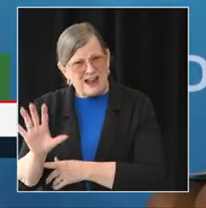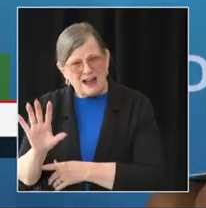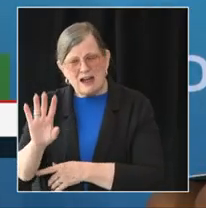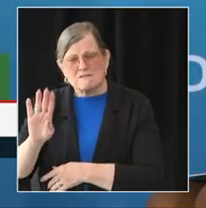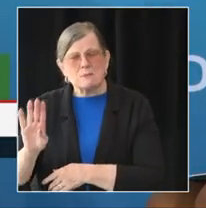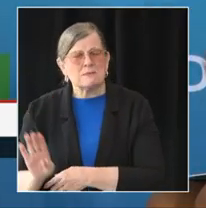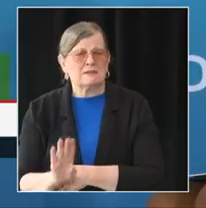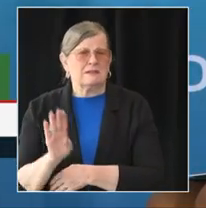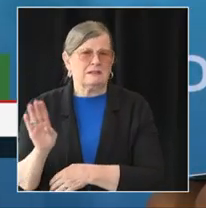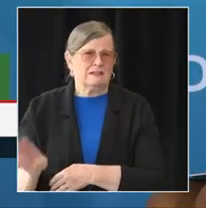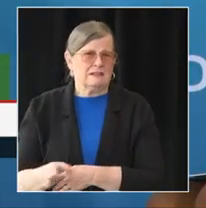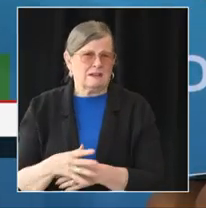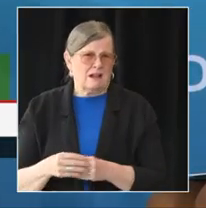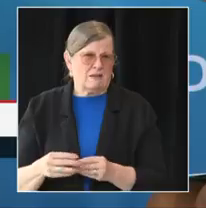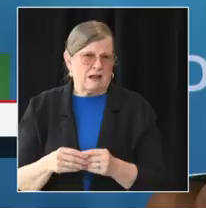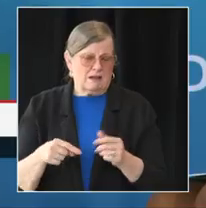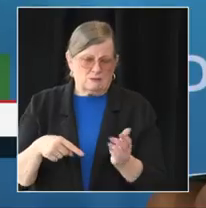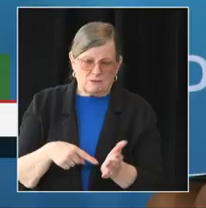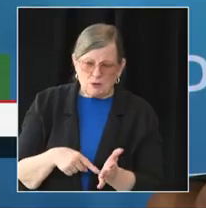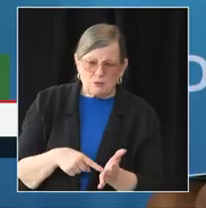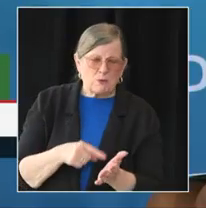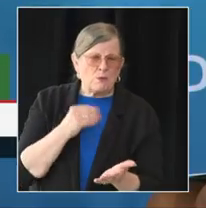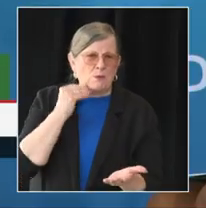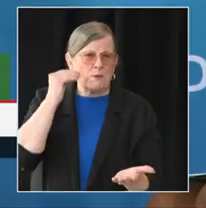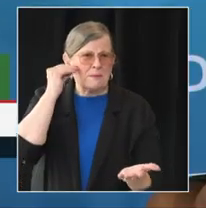affordable housing in our Housing Production Trust Fund.